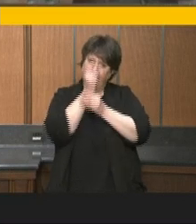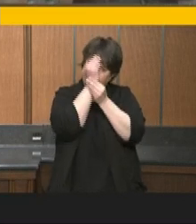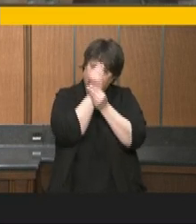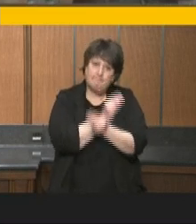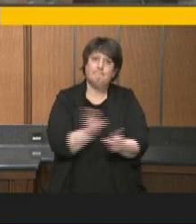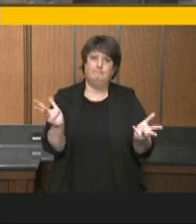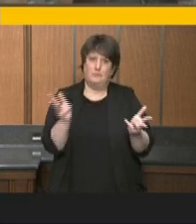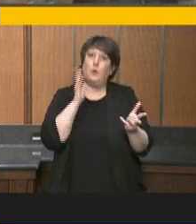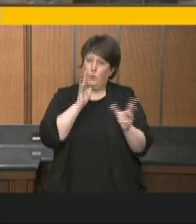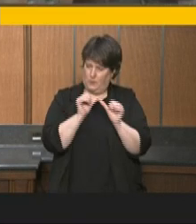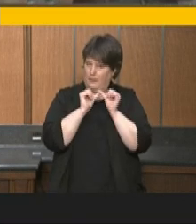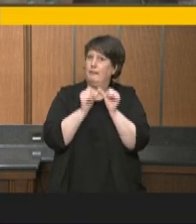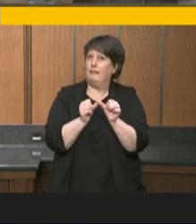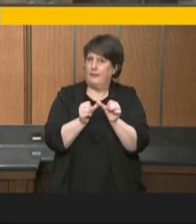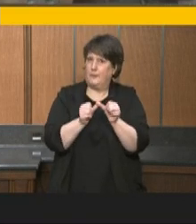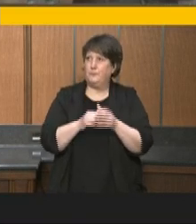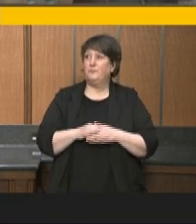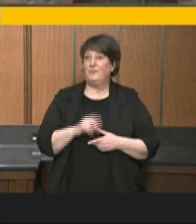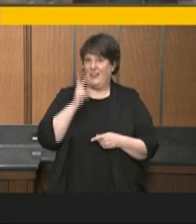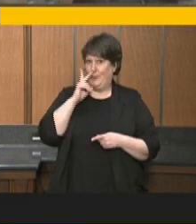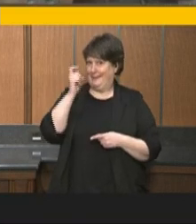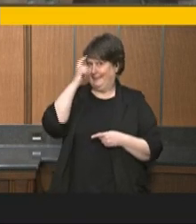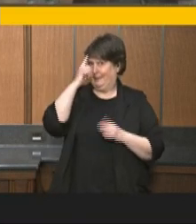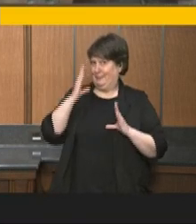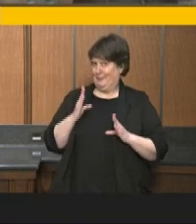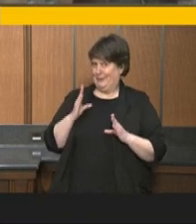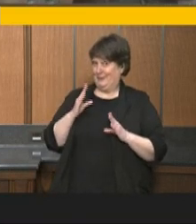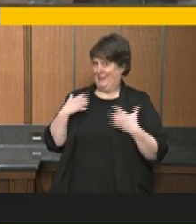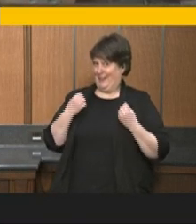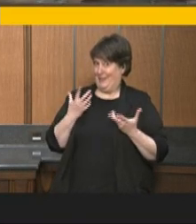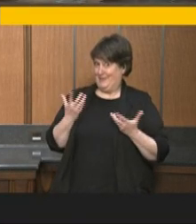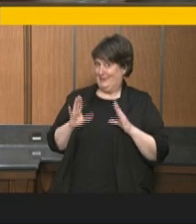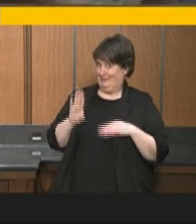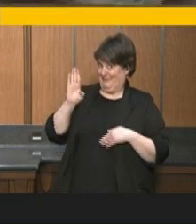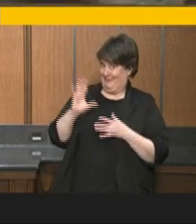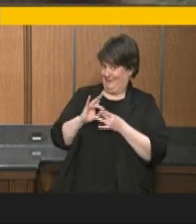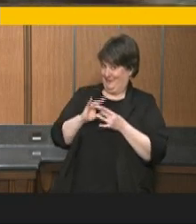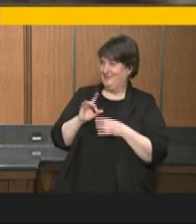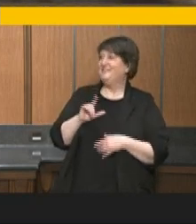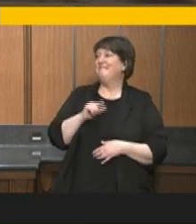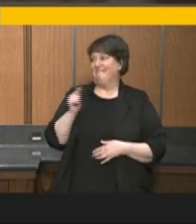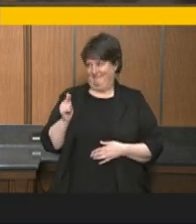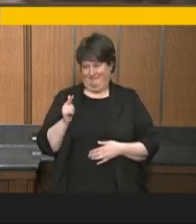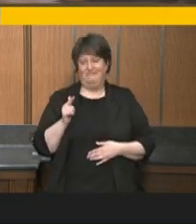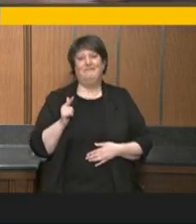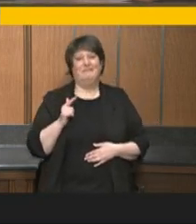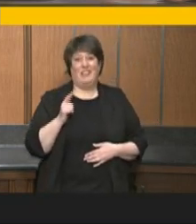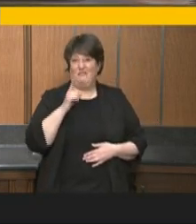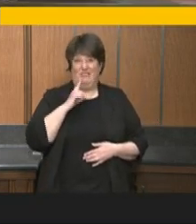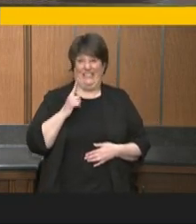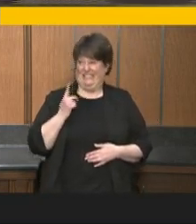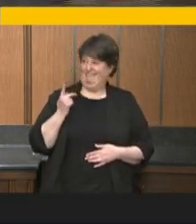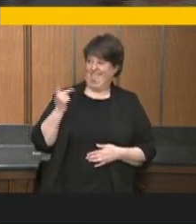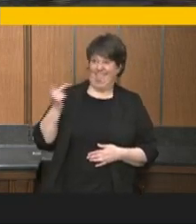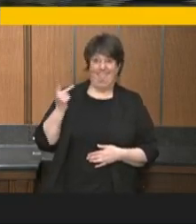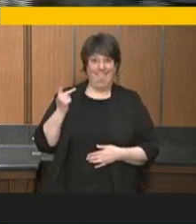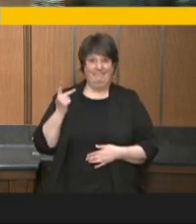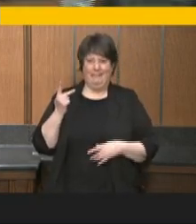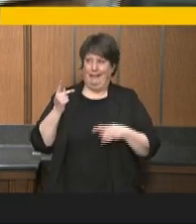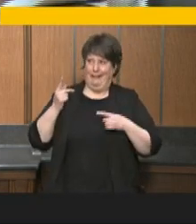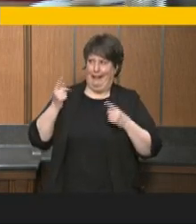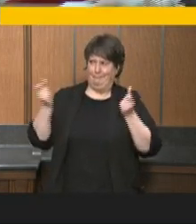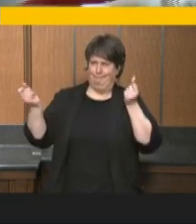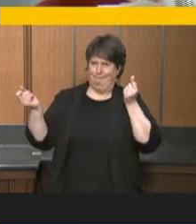going to do. Now, I see Patty wants to add something. Please. The Deputy Prime Minister and I are becoming extremely intuitive about each